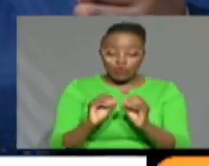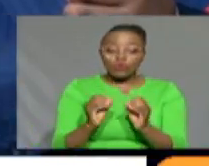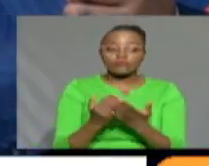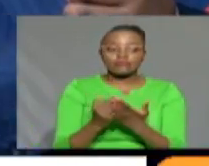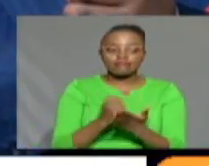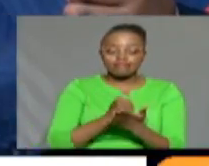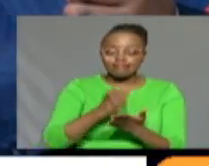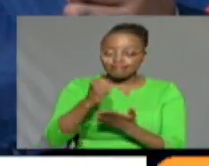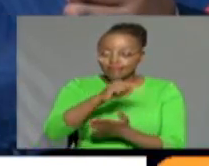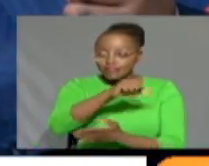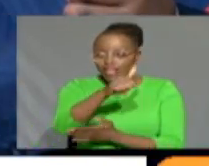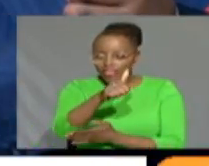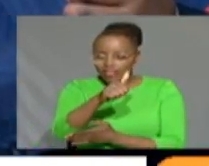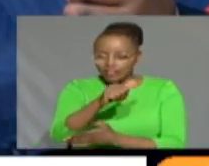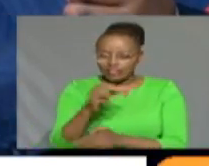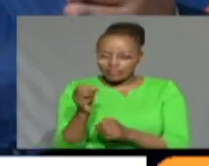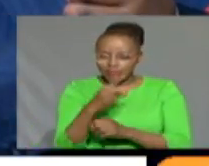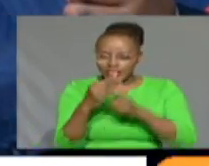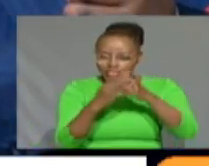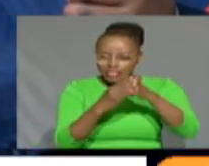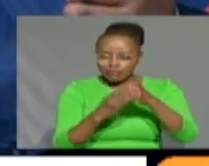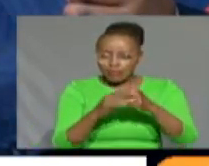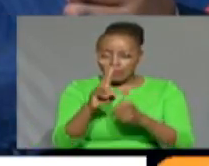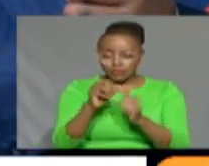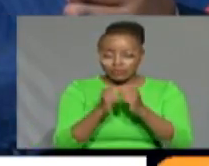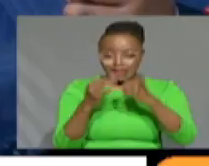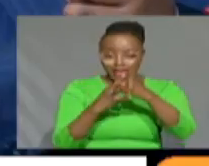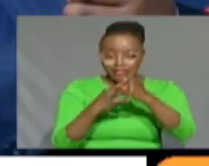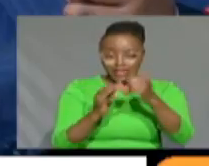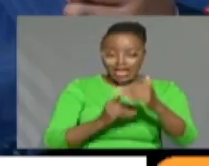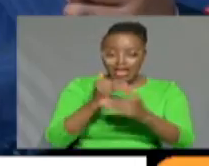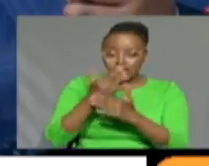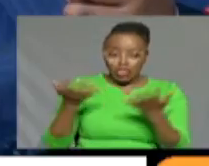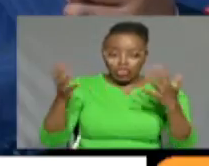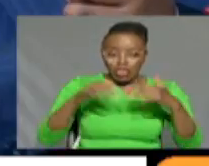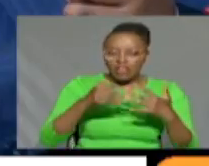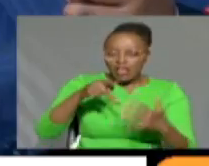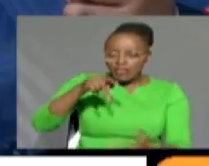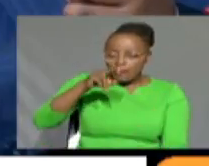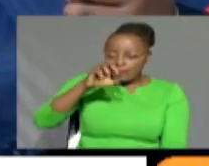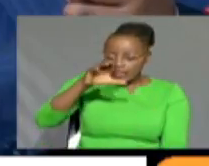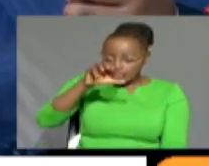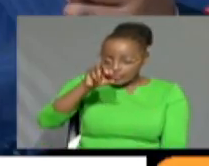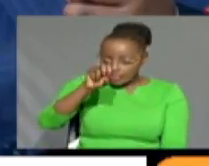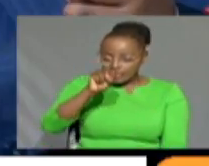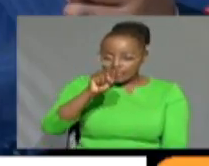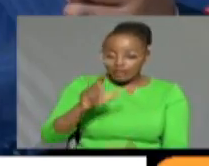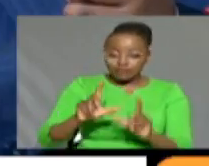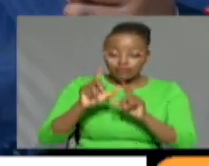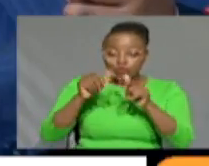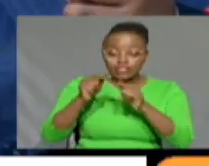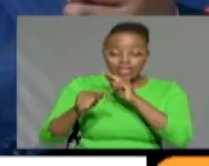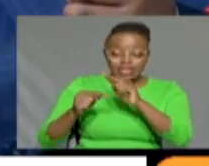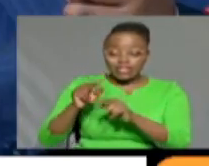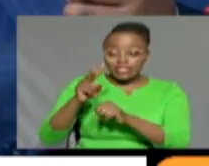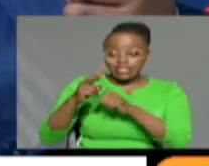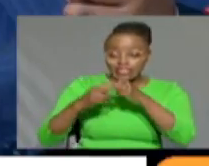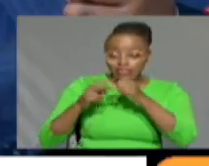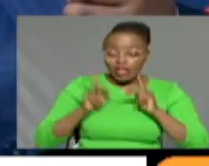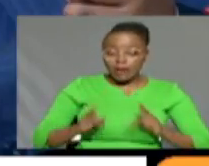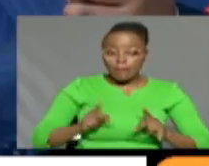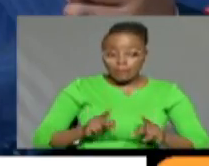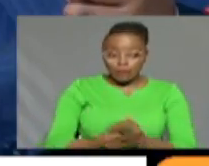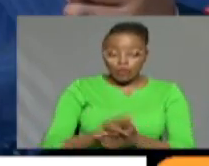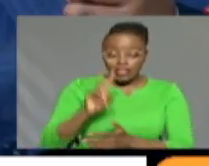16 other officers in September 2019, following the collapse of Precious Talent Academy that killed 7 pupils, was Sonko's